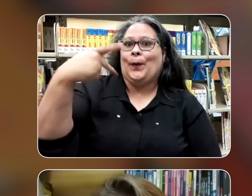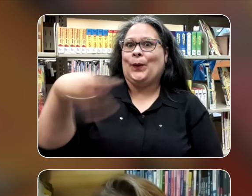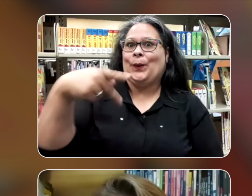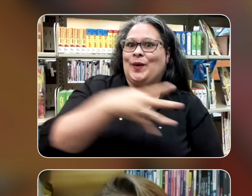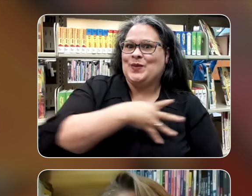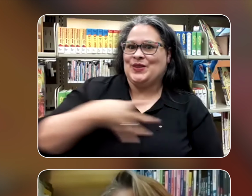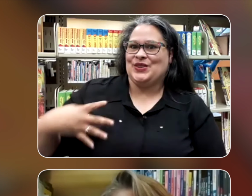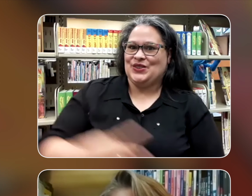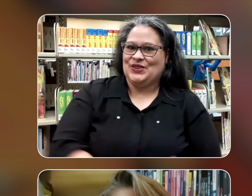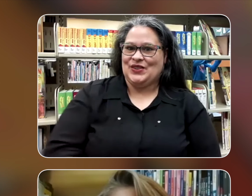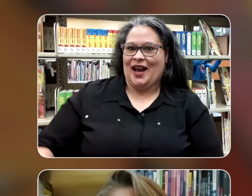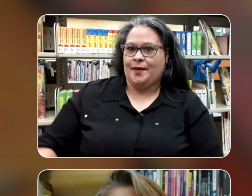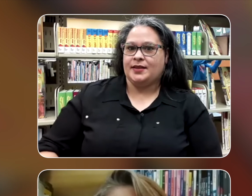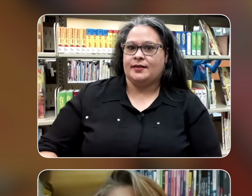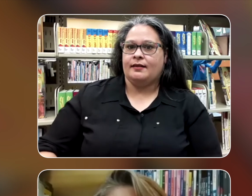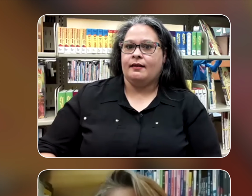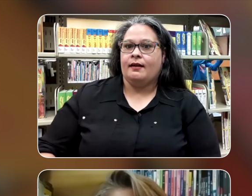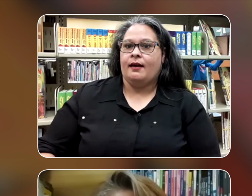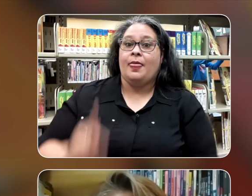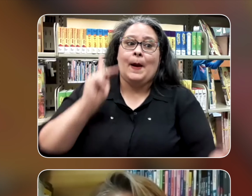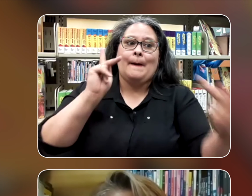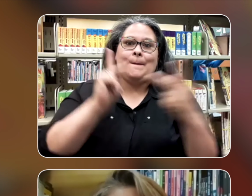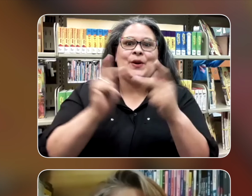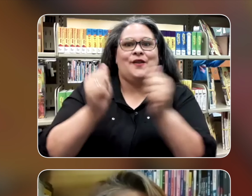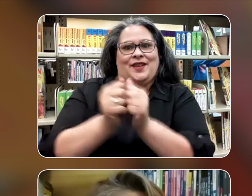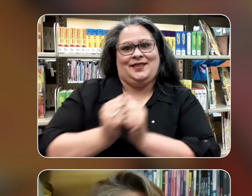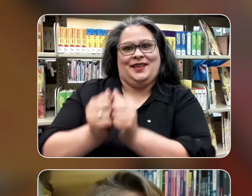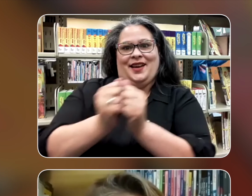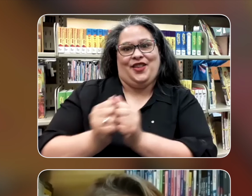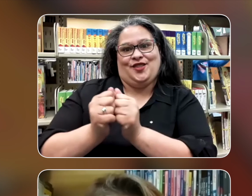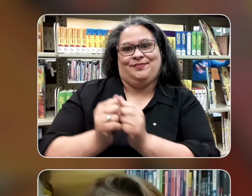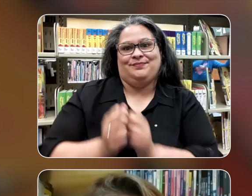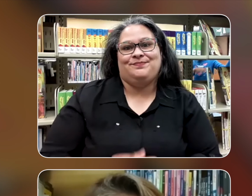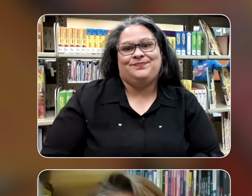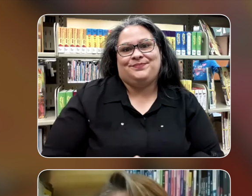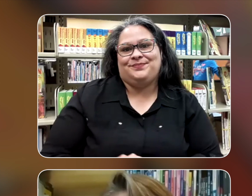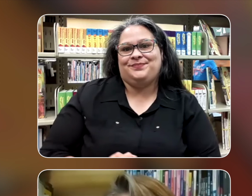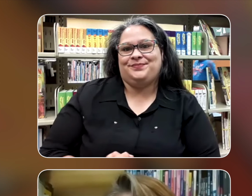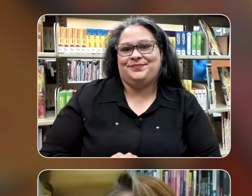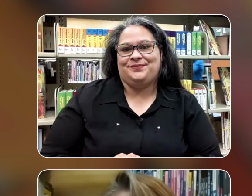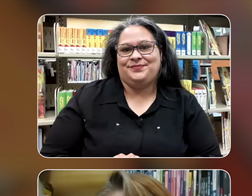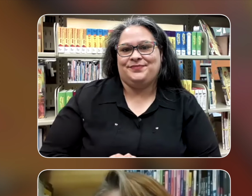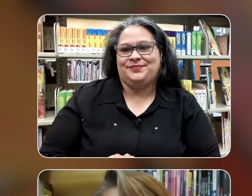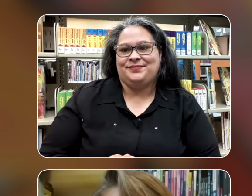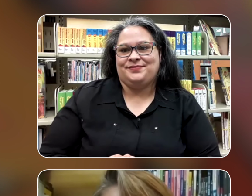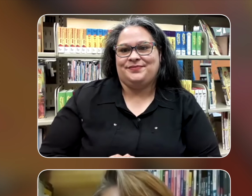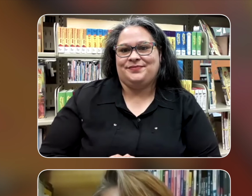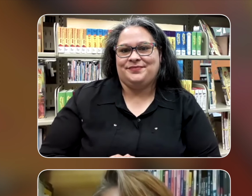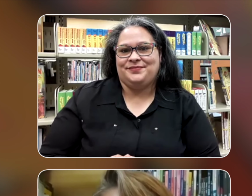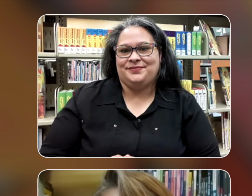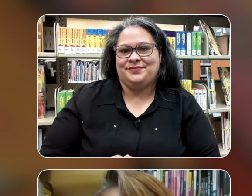stripes. I think they go great together, don't you? Mi hermano